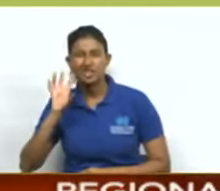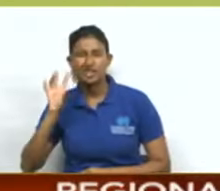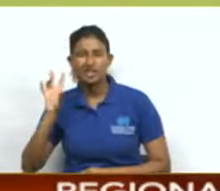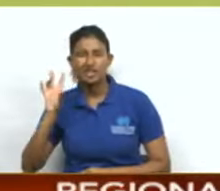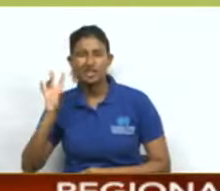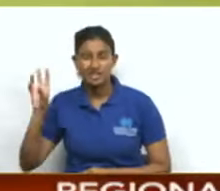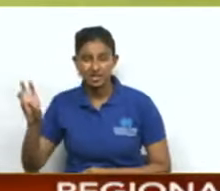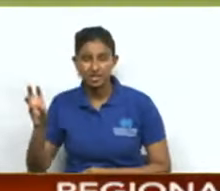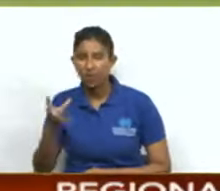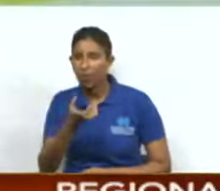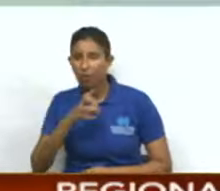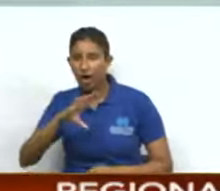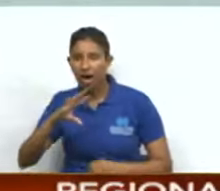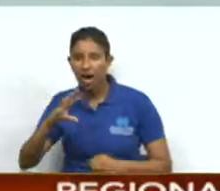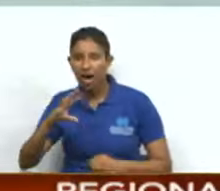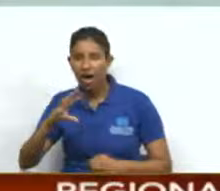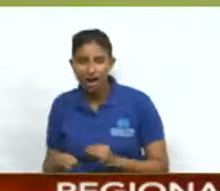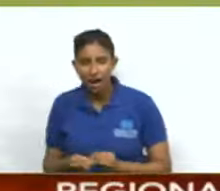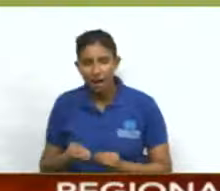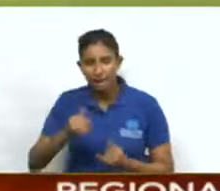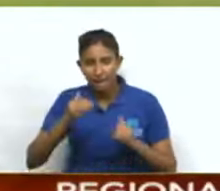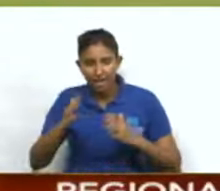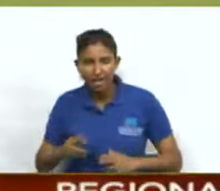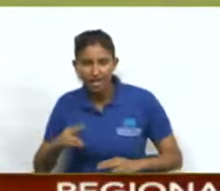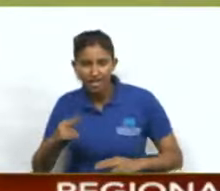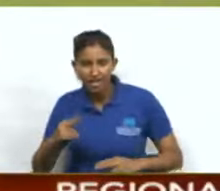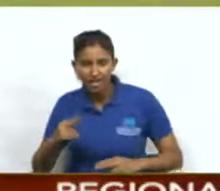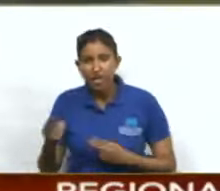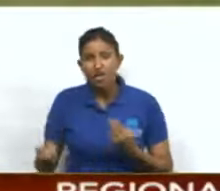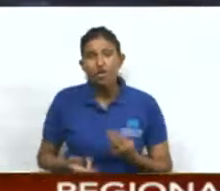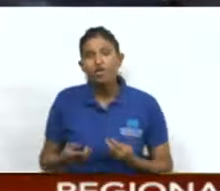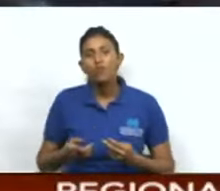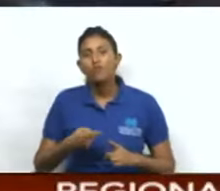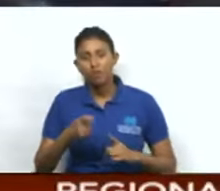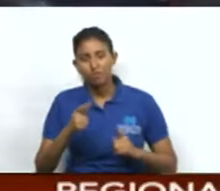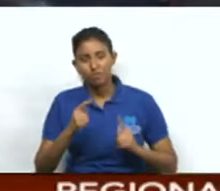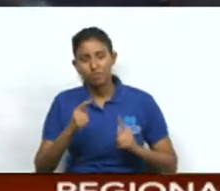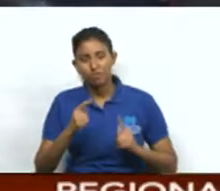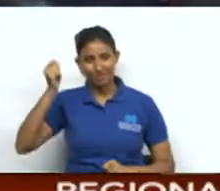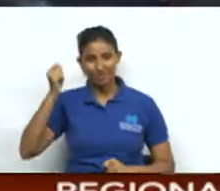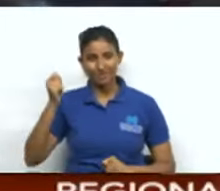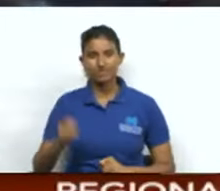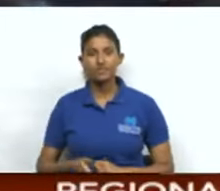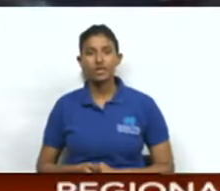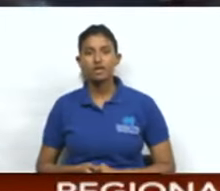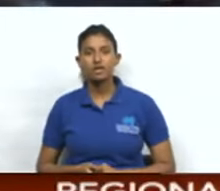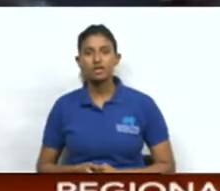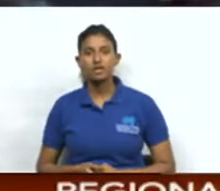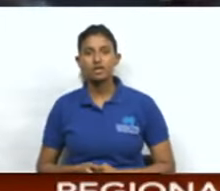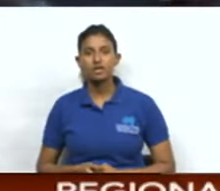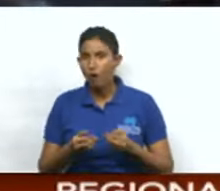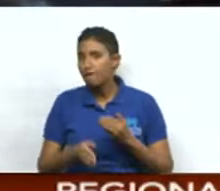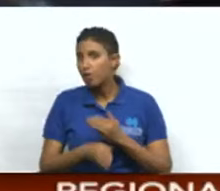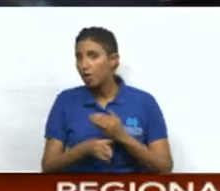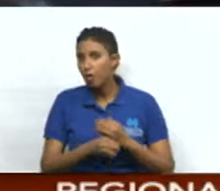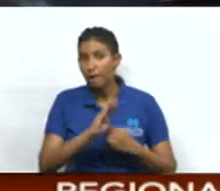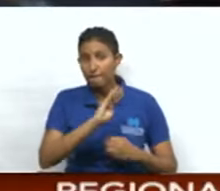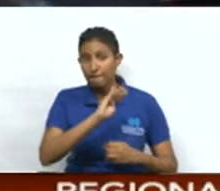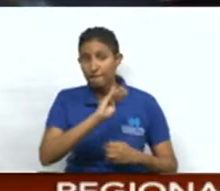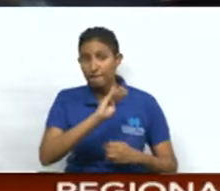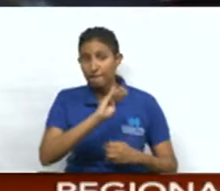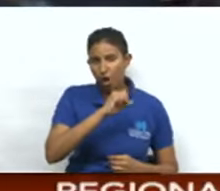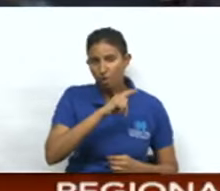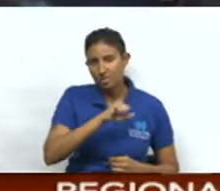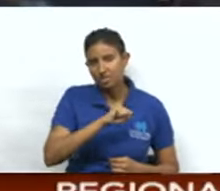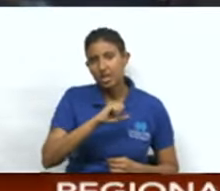Trinbegonian roots playing abroad. Sticking with football, Bishops High from Tobago and Trinity College East played to a stalemate in a